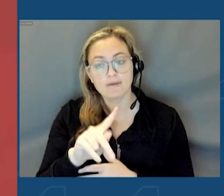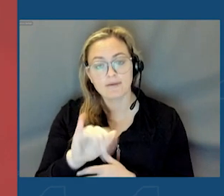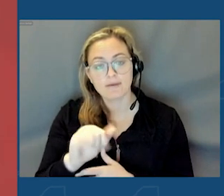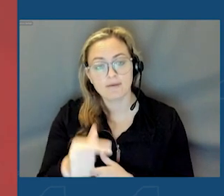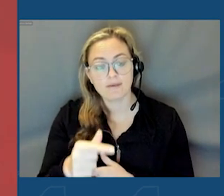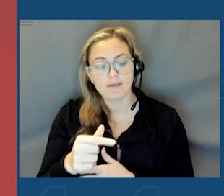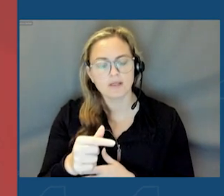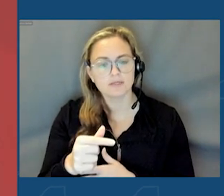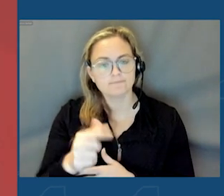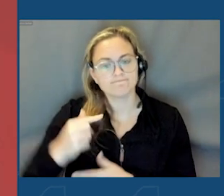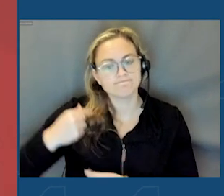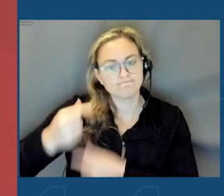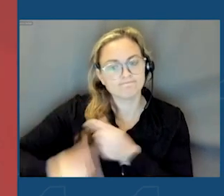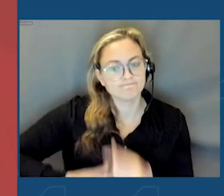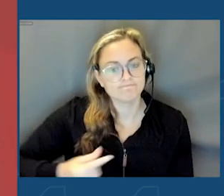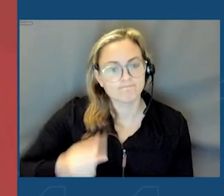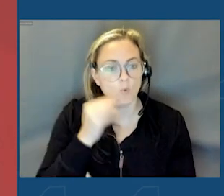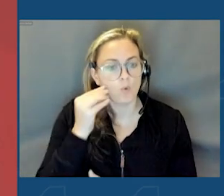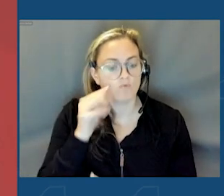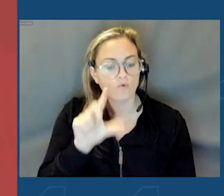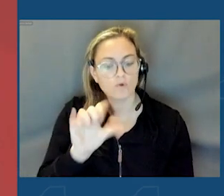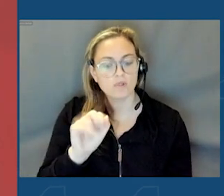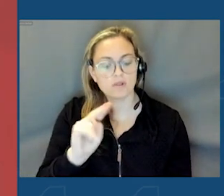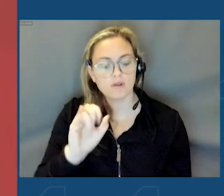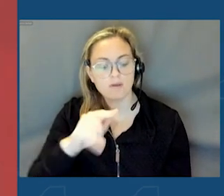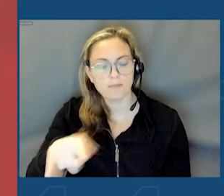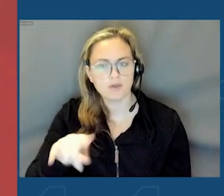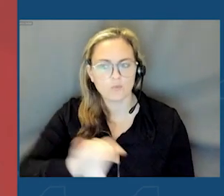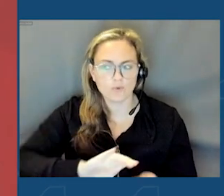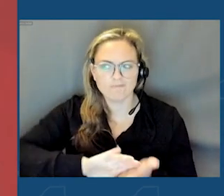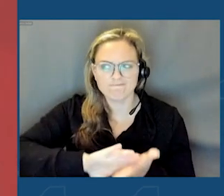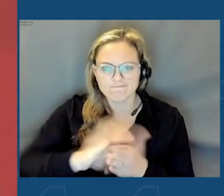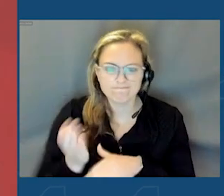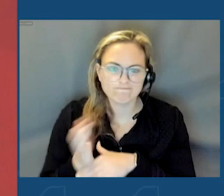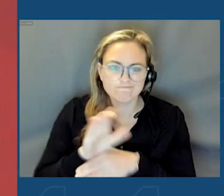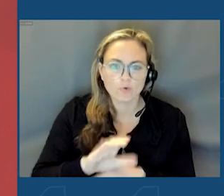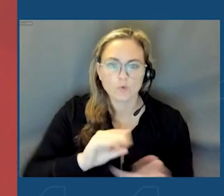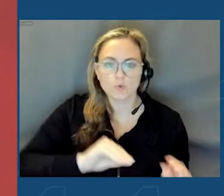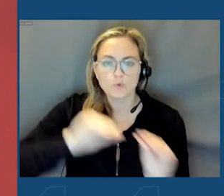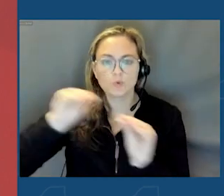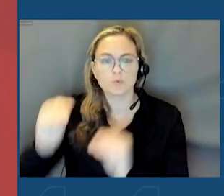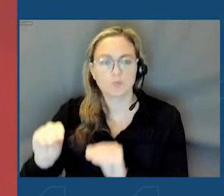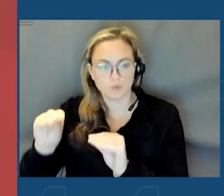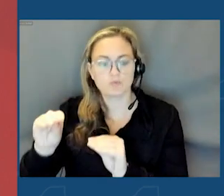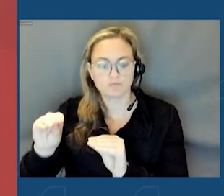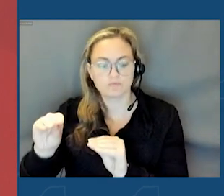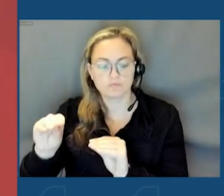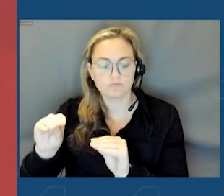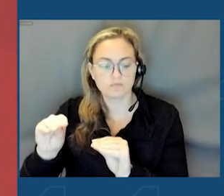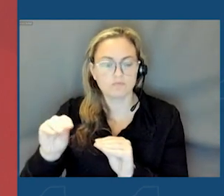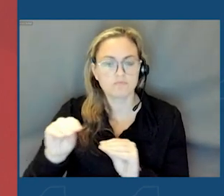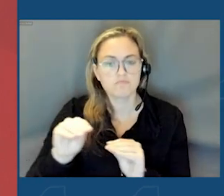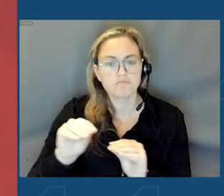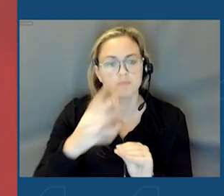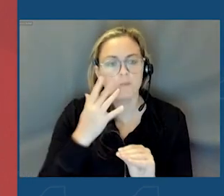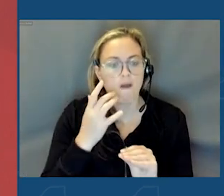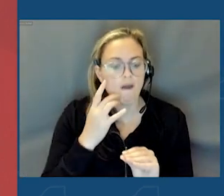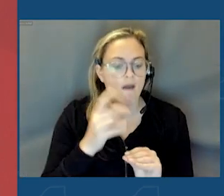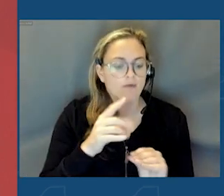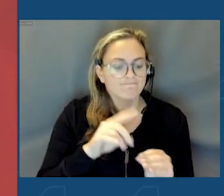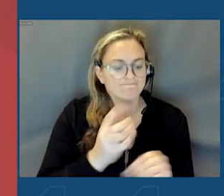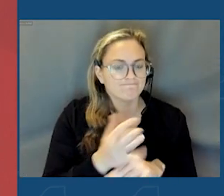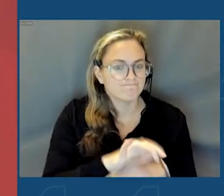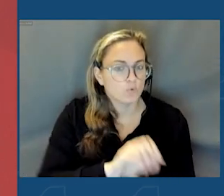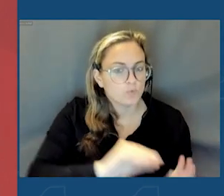of the Lenape, who were forced from this land through colonialism and genocide. We honor the